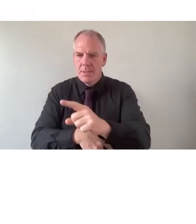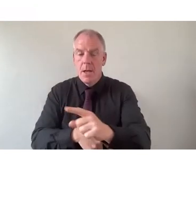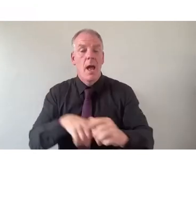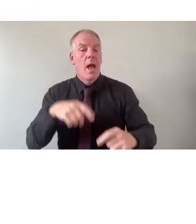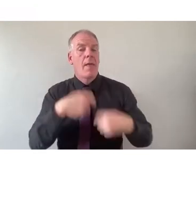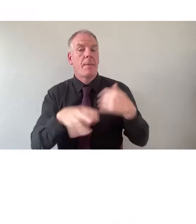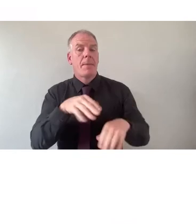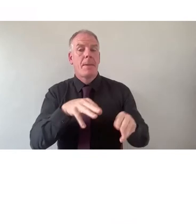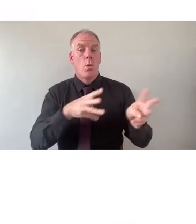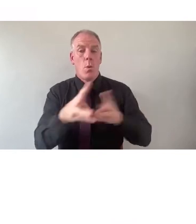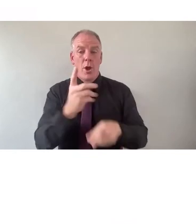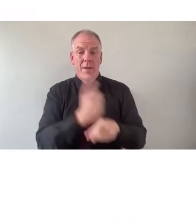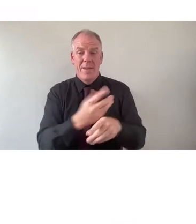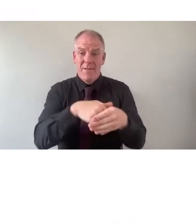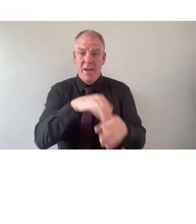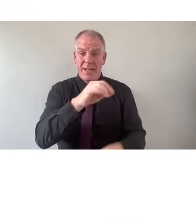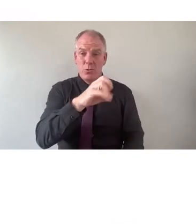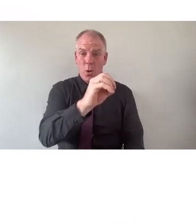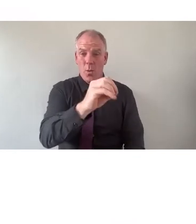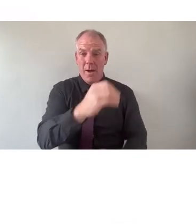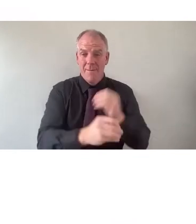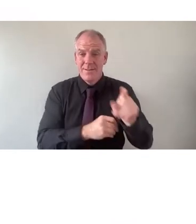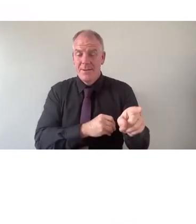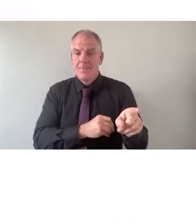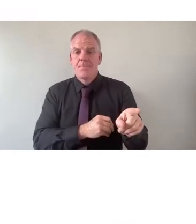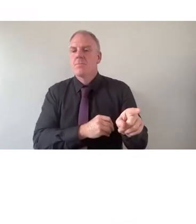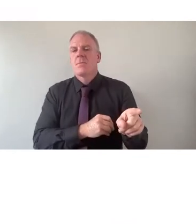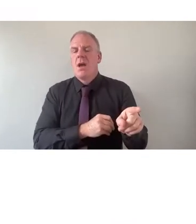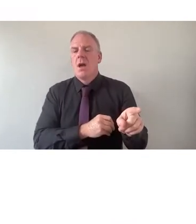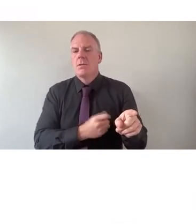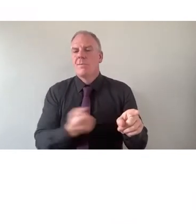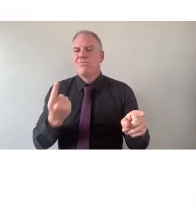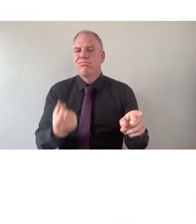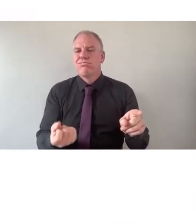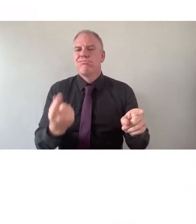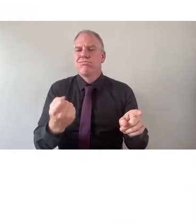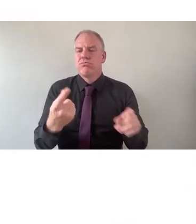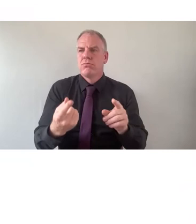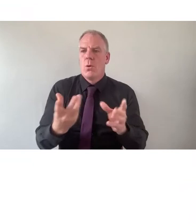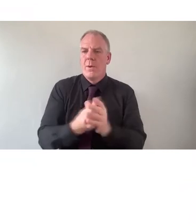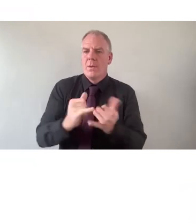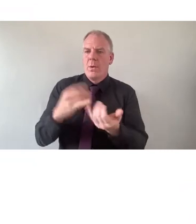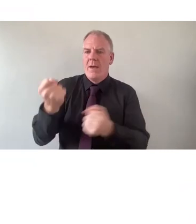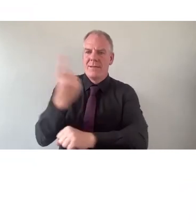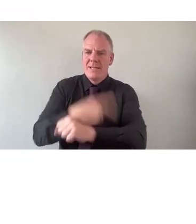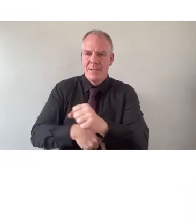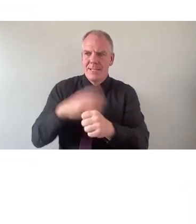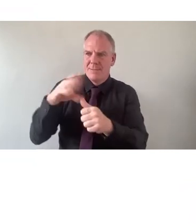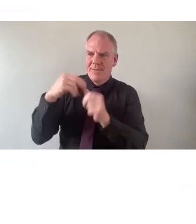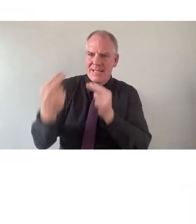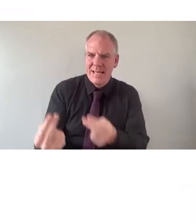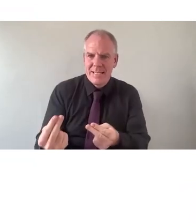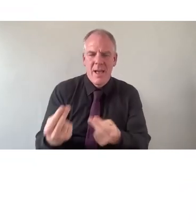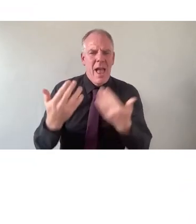offices may not be you know, if they're only dealing infrequently with people with certain disabilities or certain needs, how can